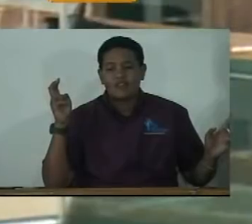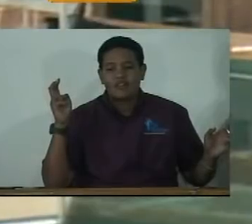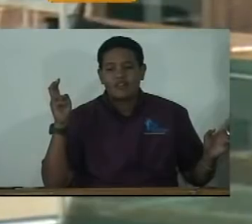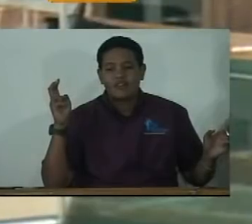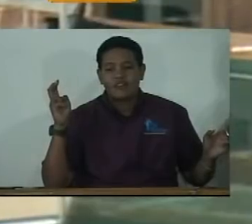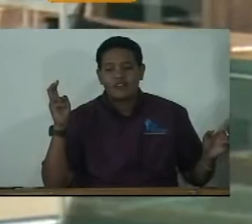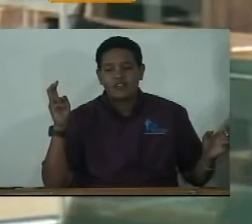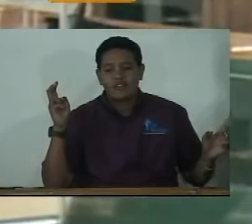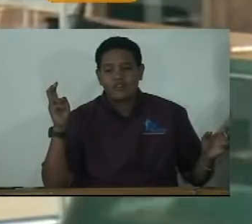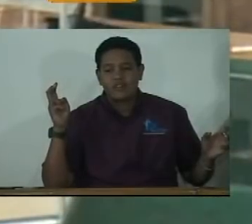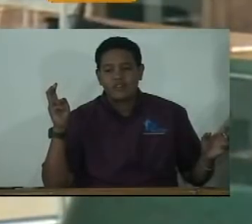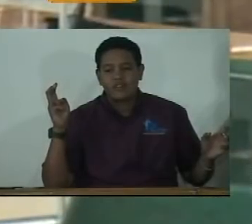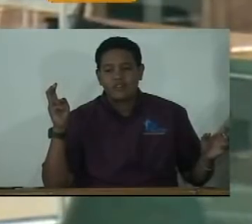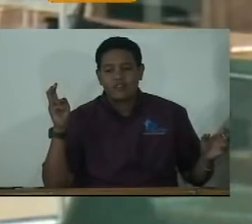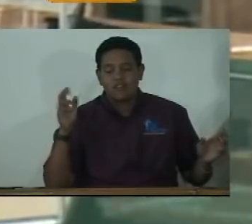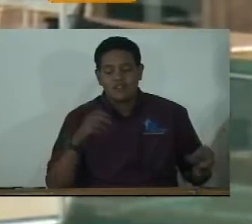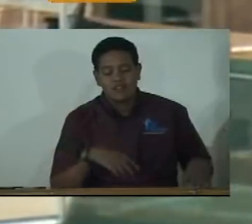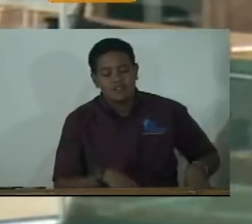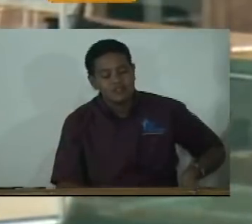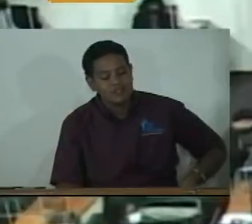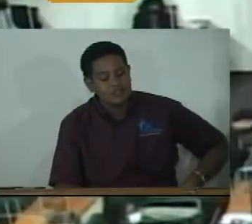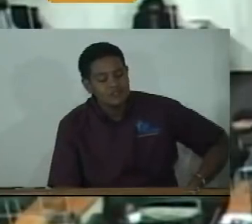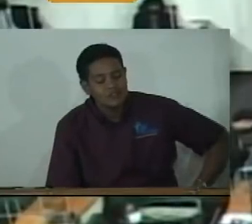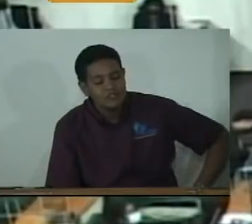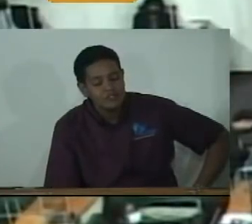for the albeit